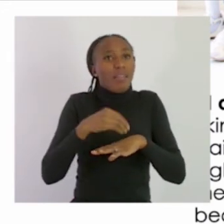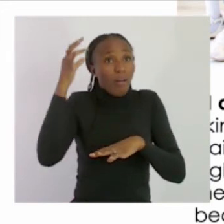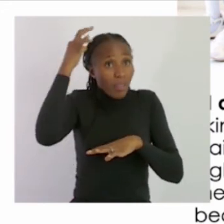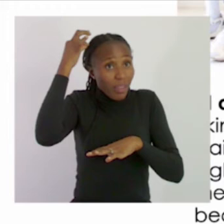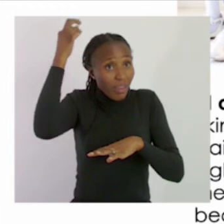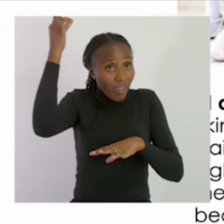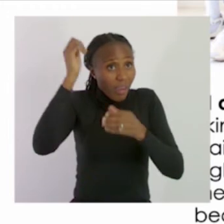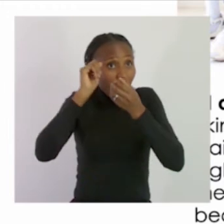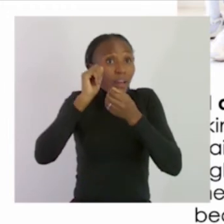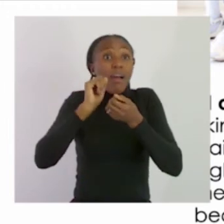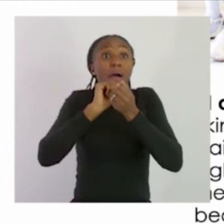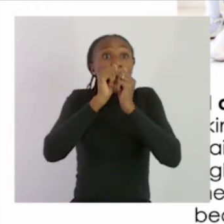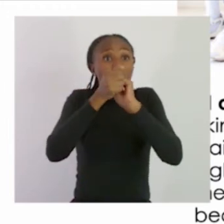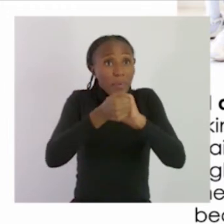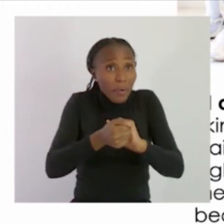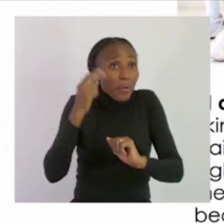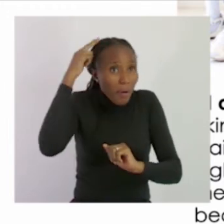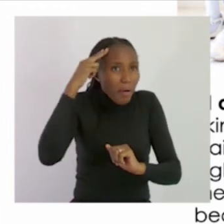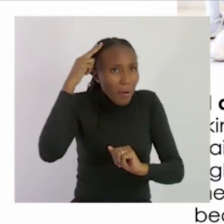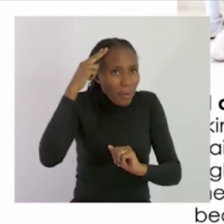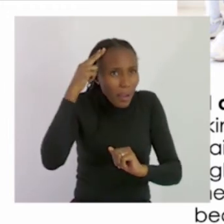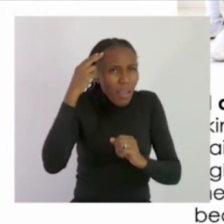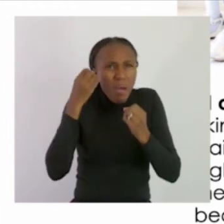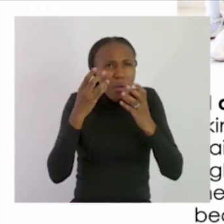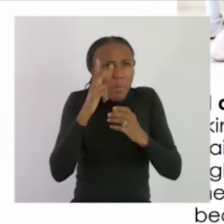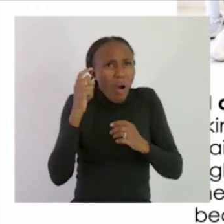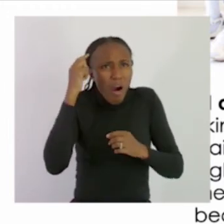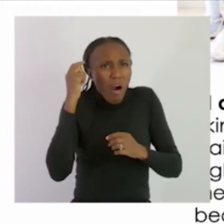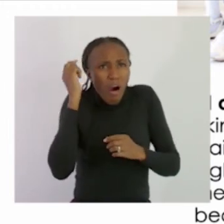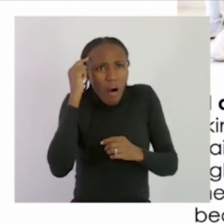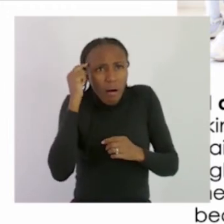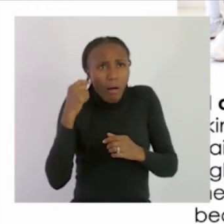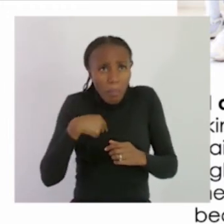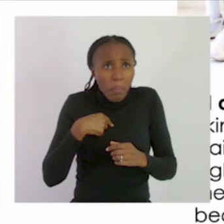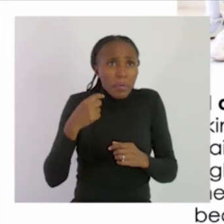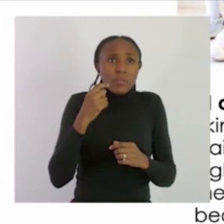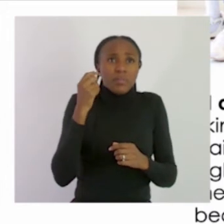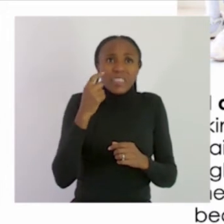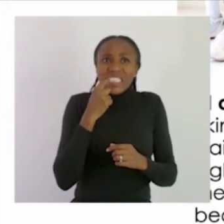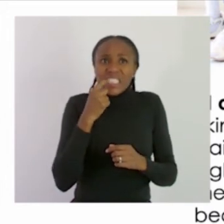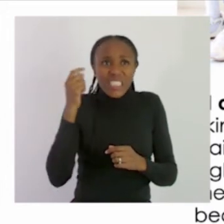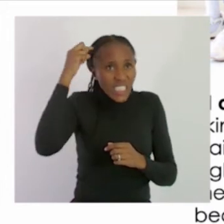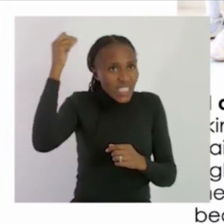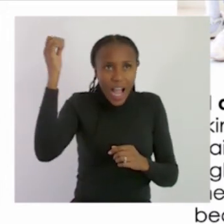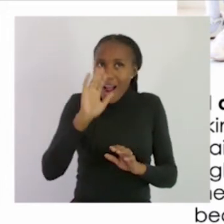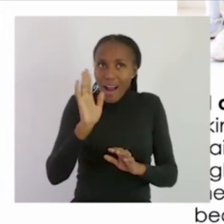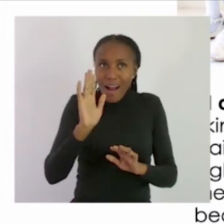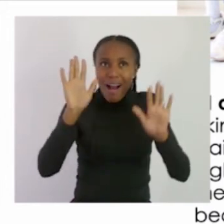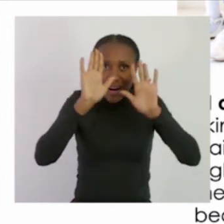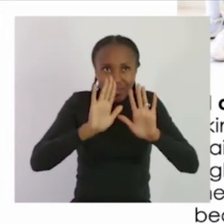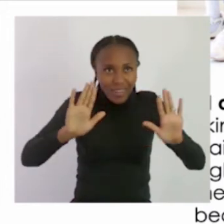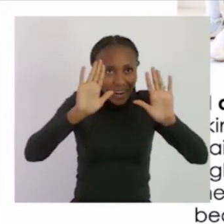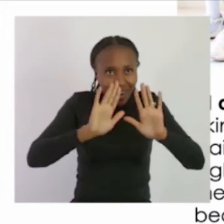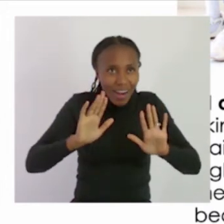gray. Normally you hear people saying that I'm having a white head. It's normally not white, but gray. Their hair change from